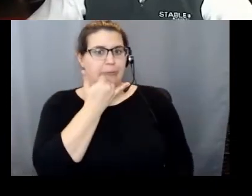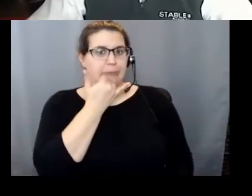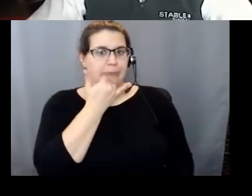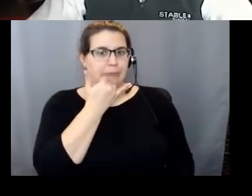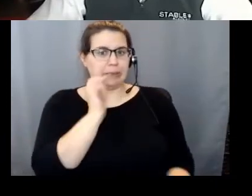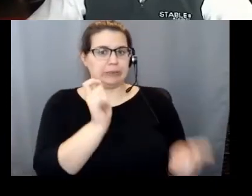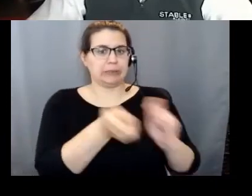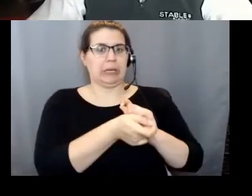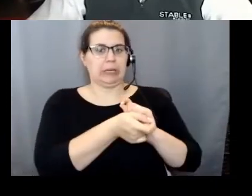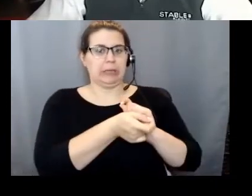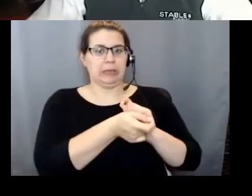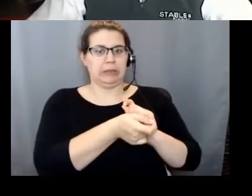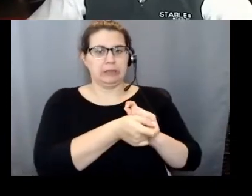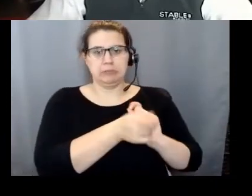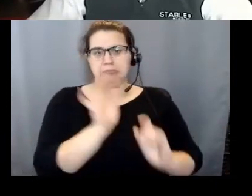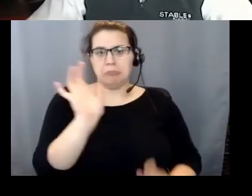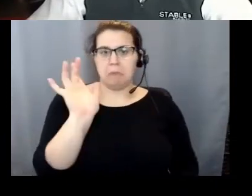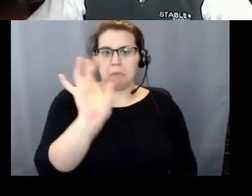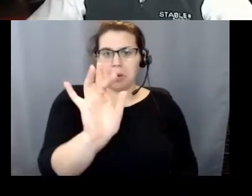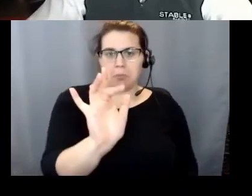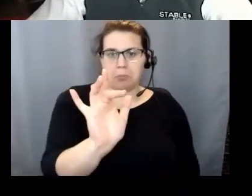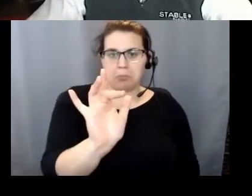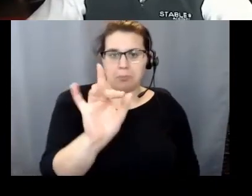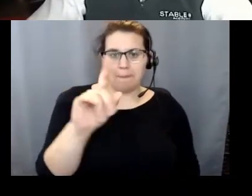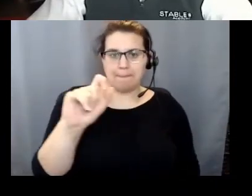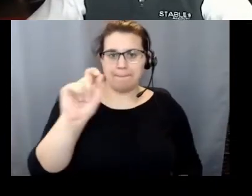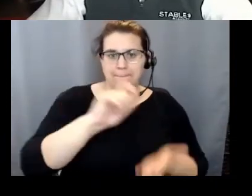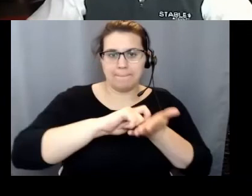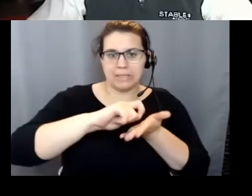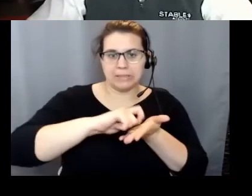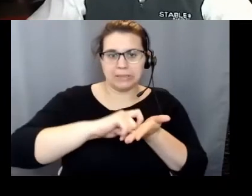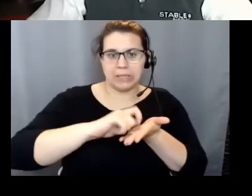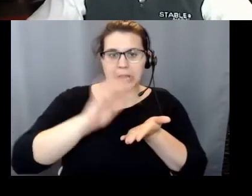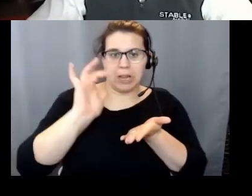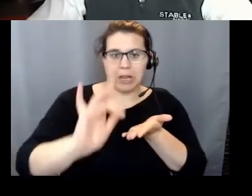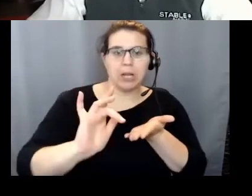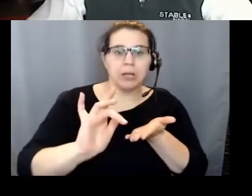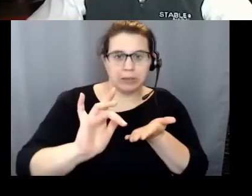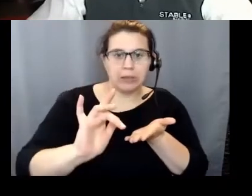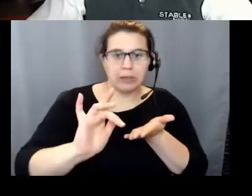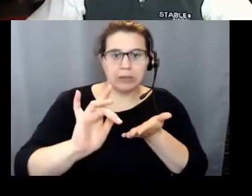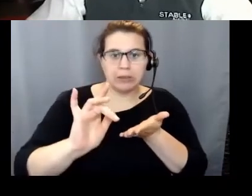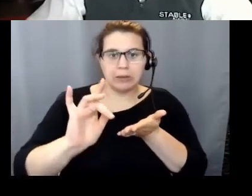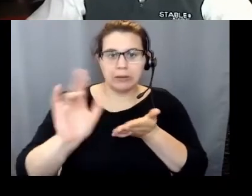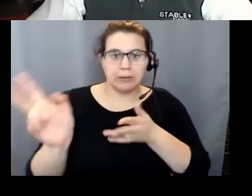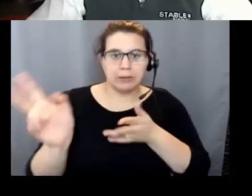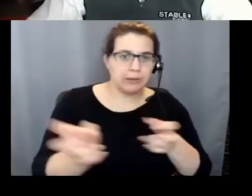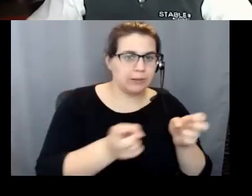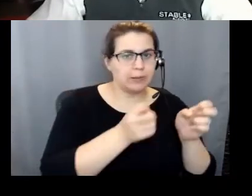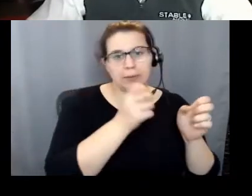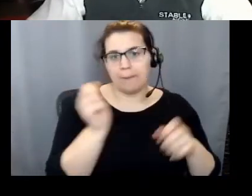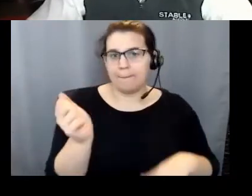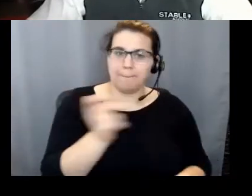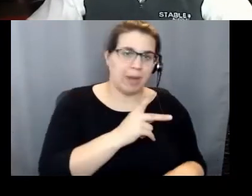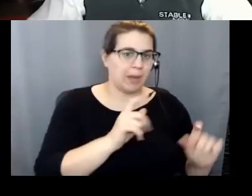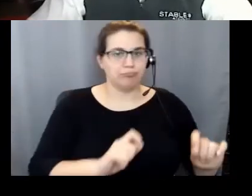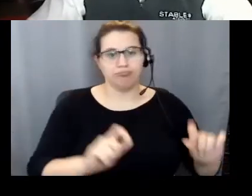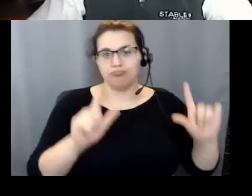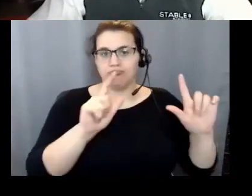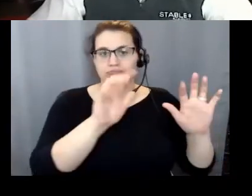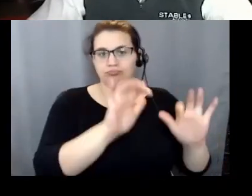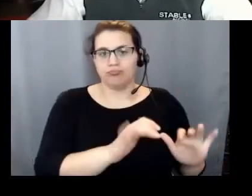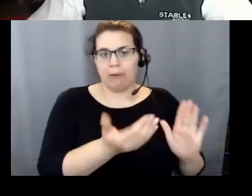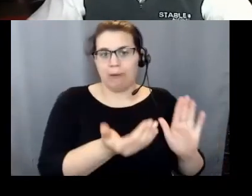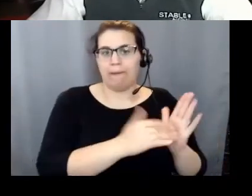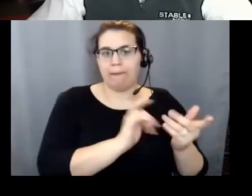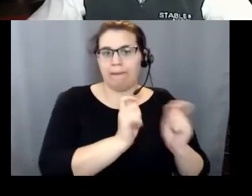to change, you just simply click on that icon and it will take you back into that section of the enrollment process